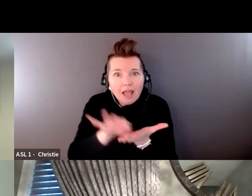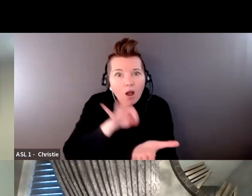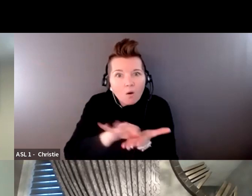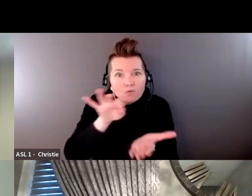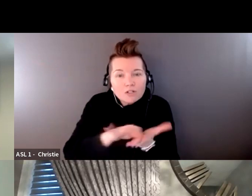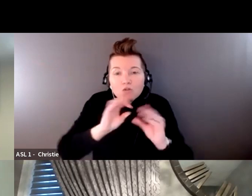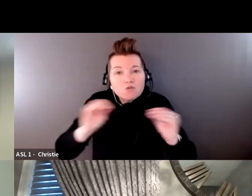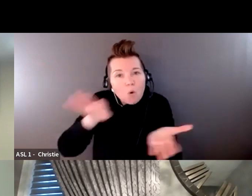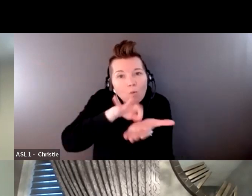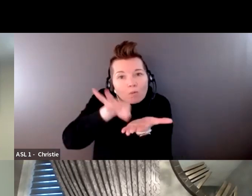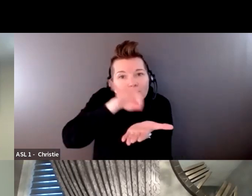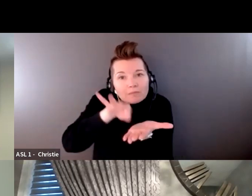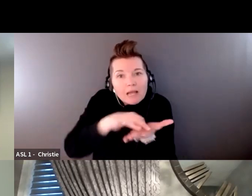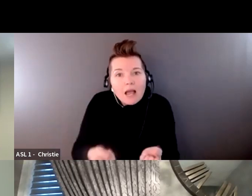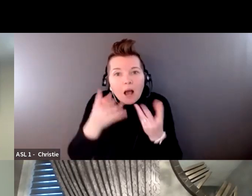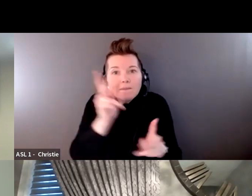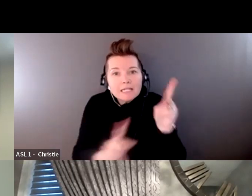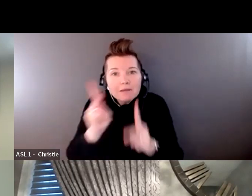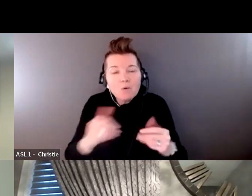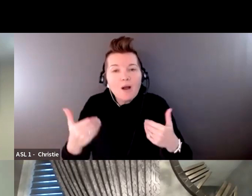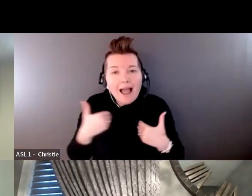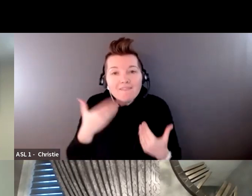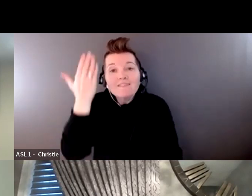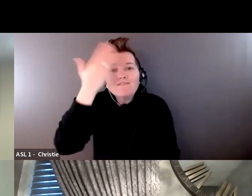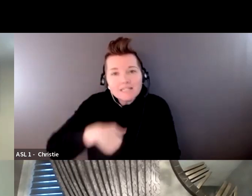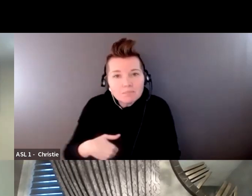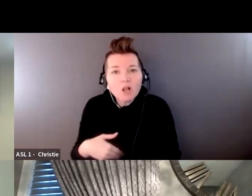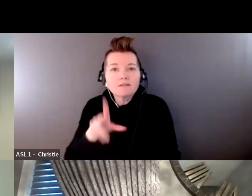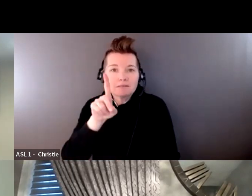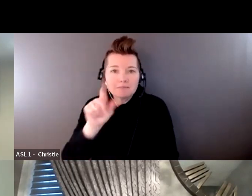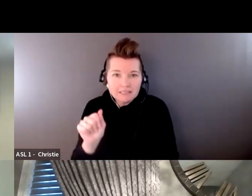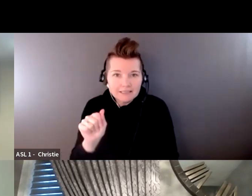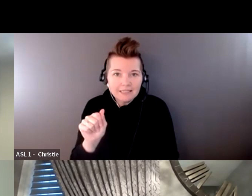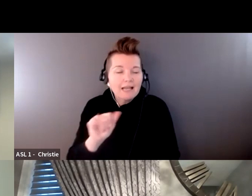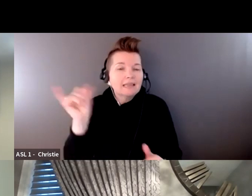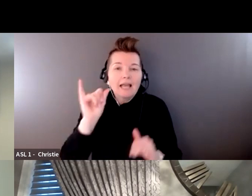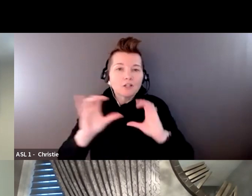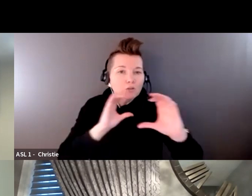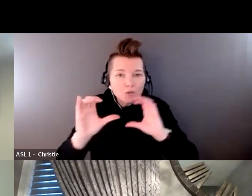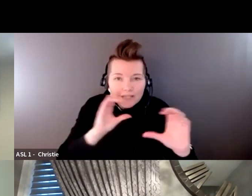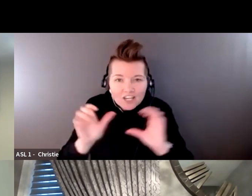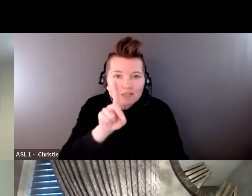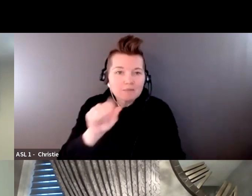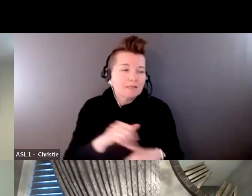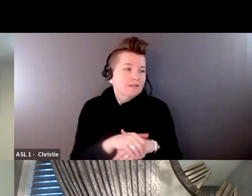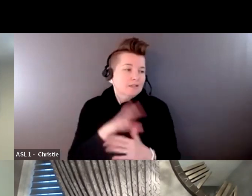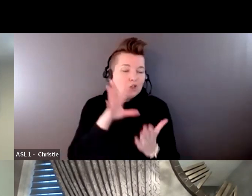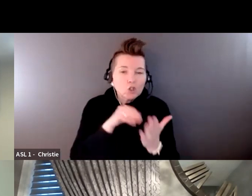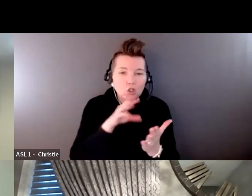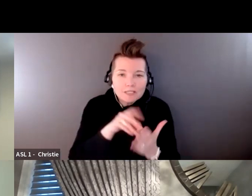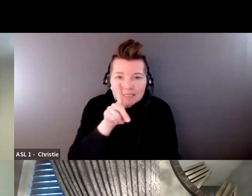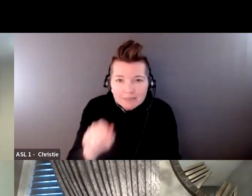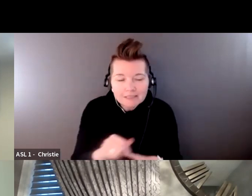accounts for how many people have invisible disabilities, such as communicative disabilities, learning disabilities,